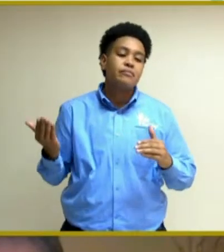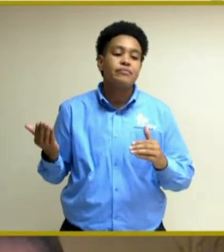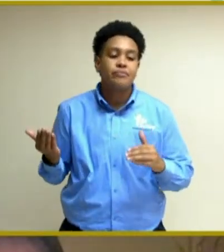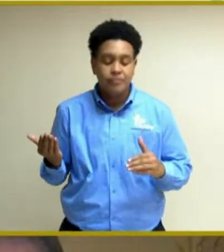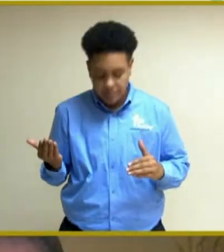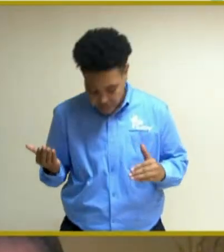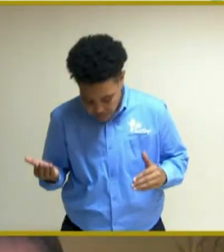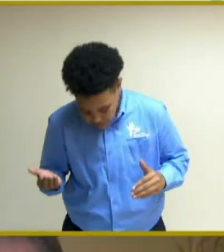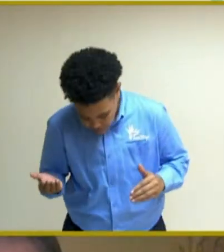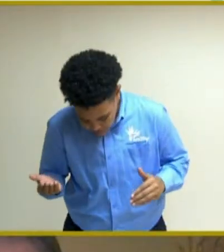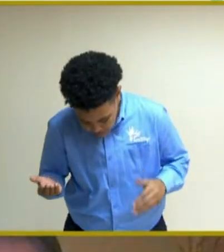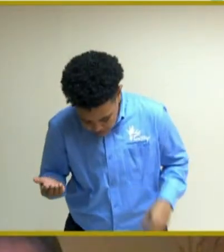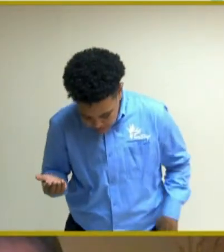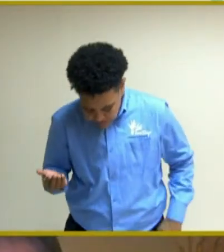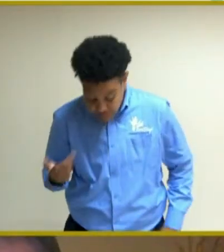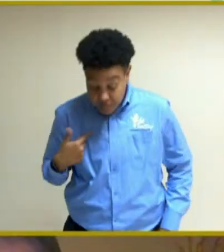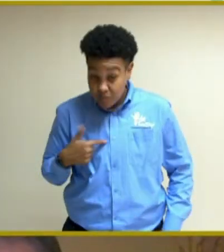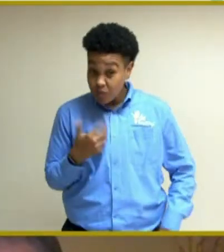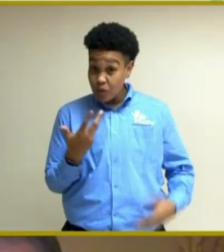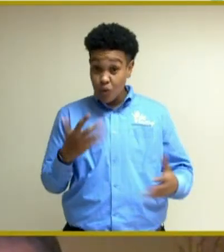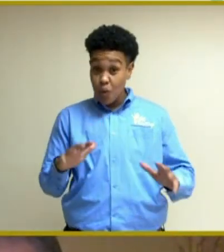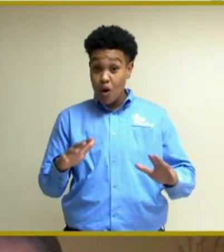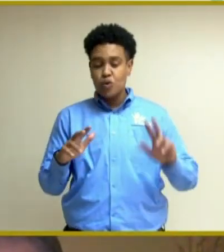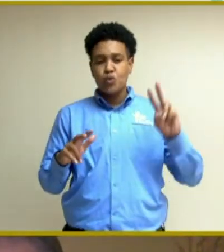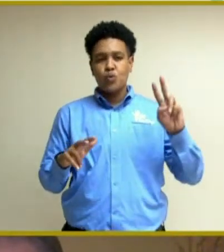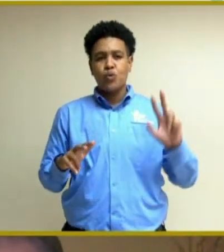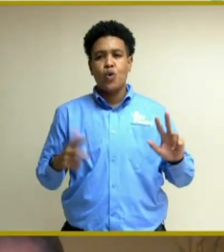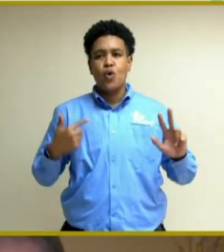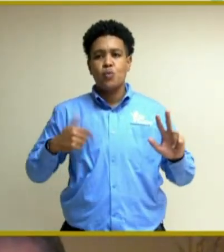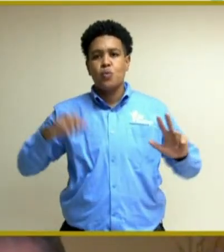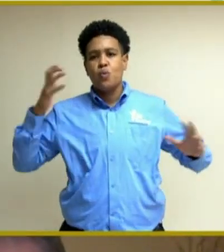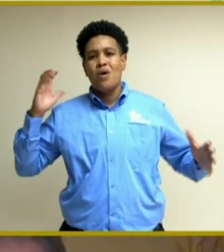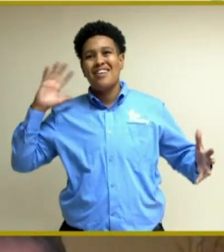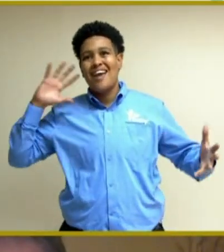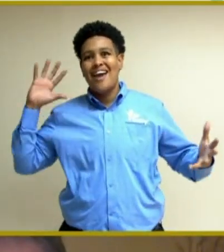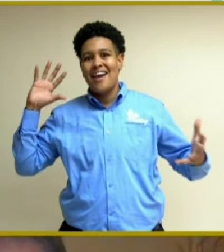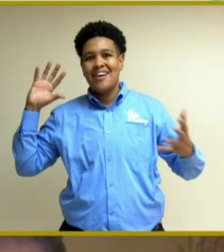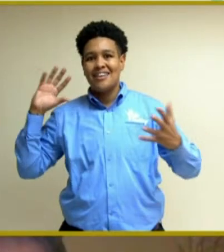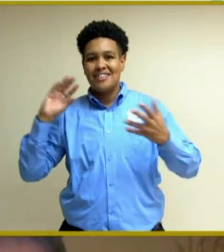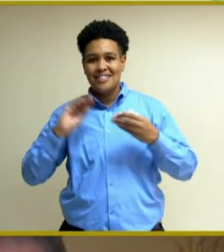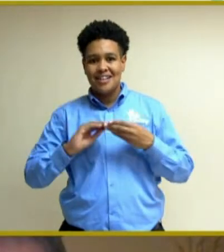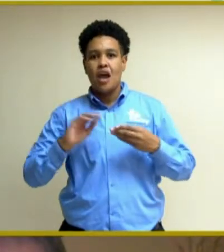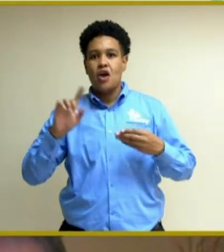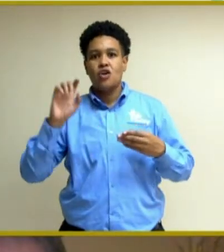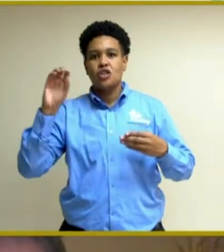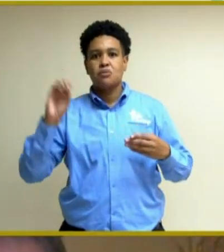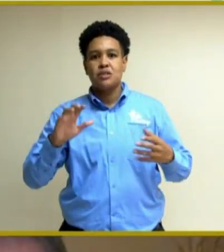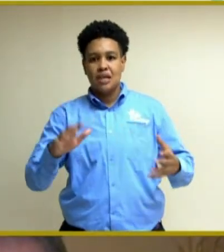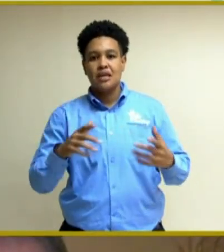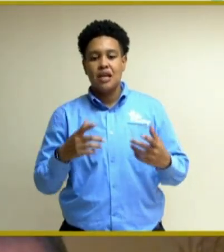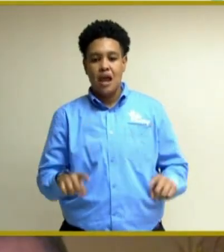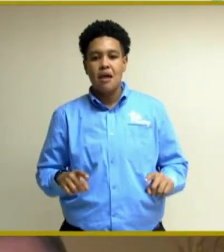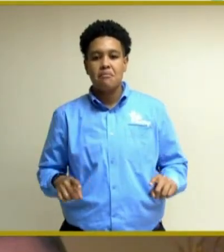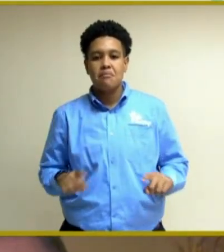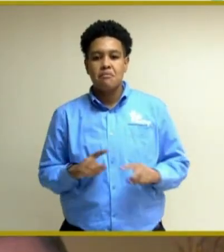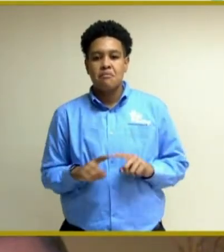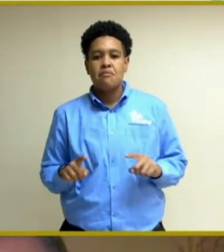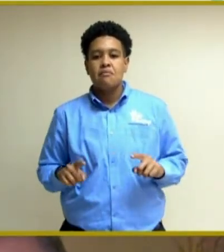We don't just want the 2/3. We want the entire, the 100%. But there are